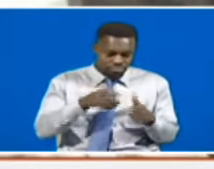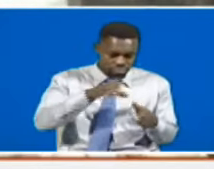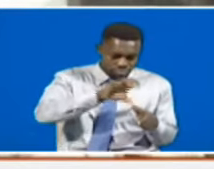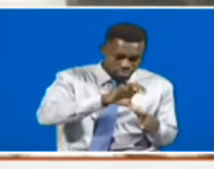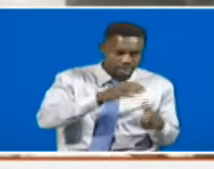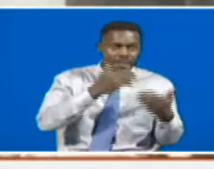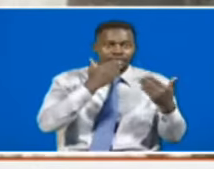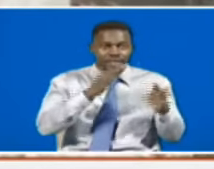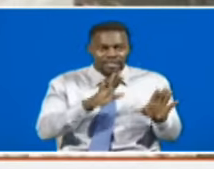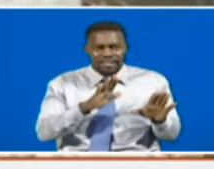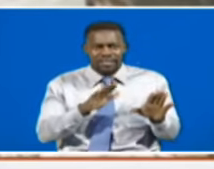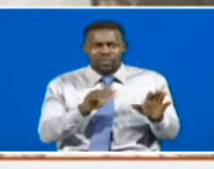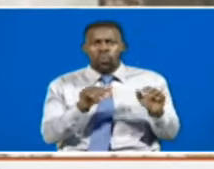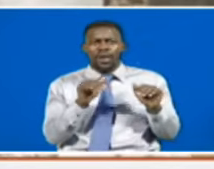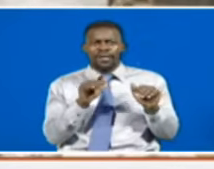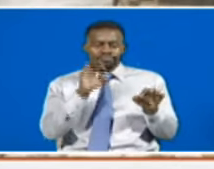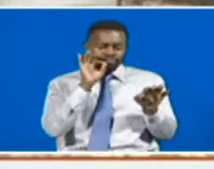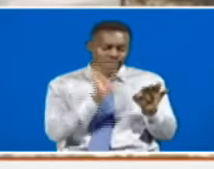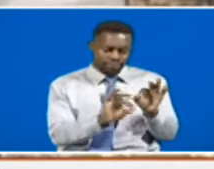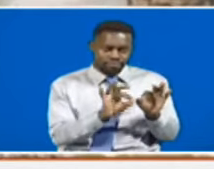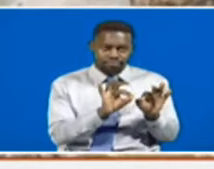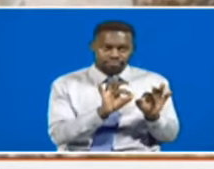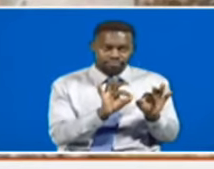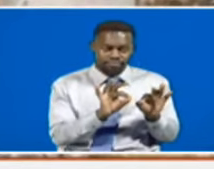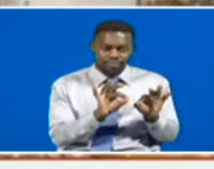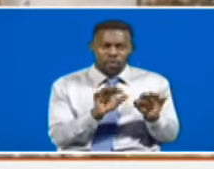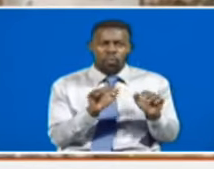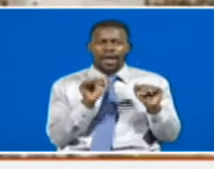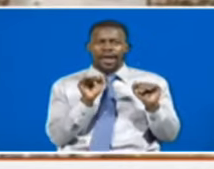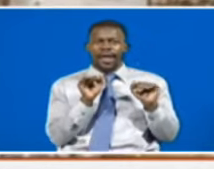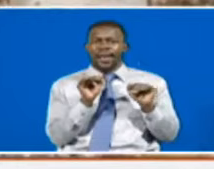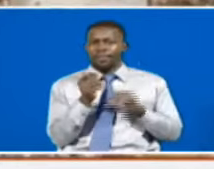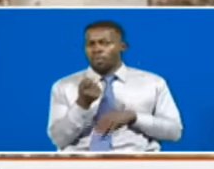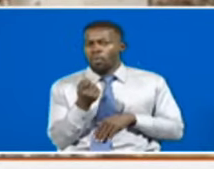hapa tunaiwasha, tukiwakisha